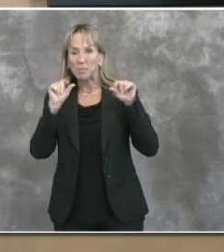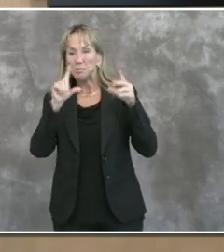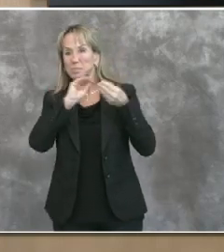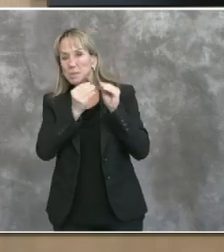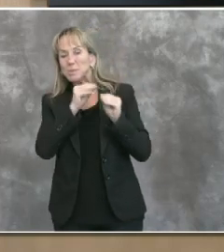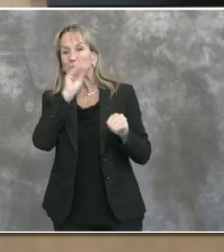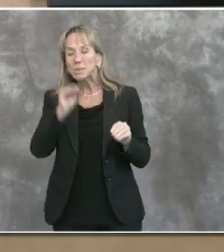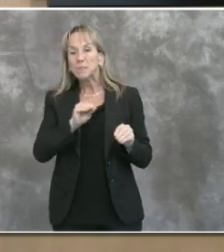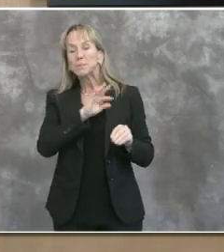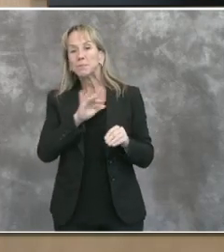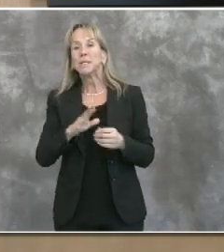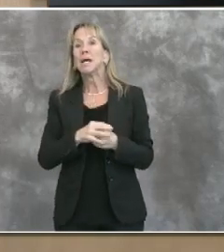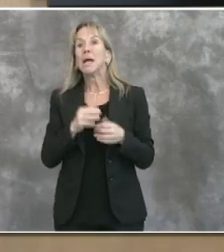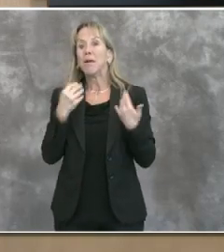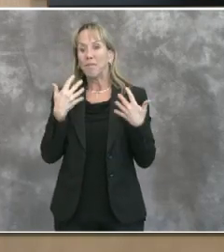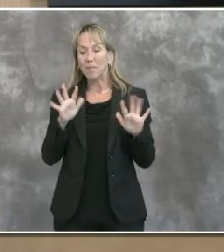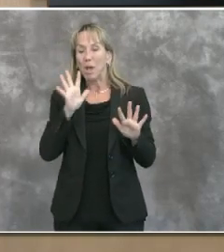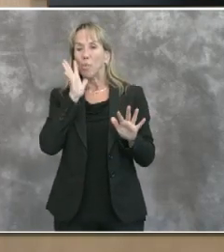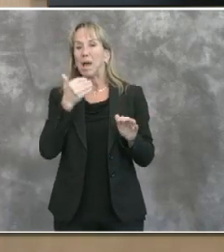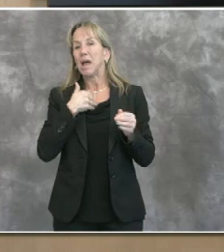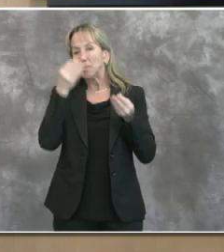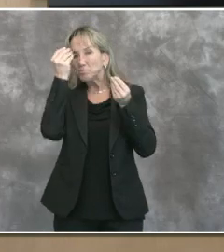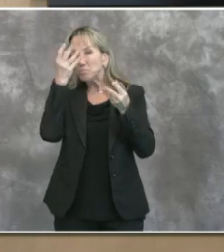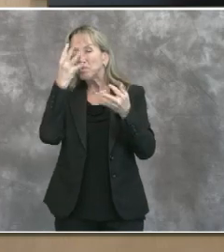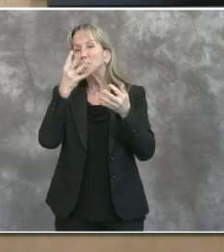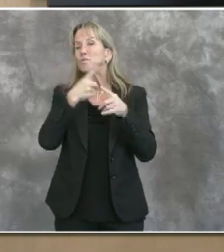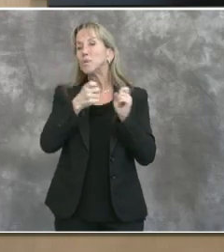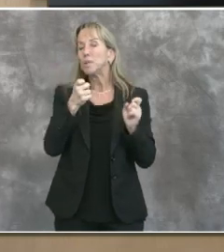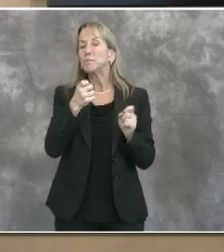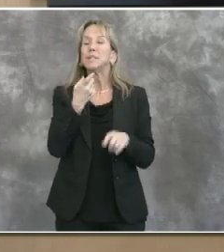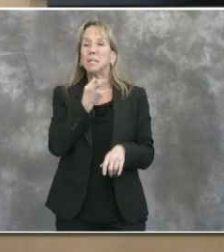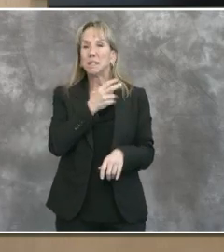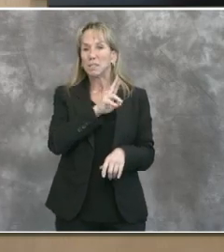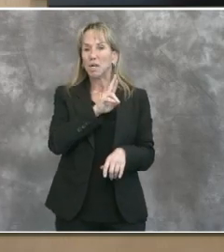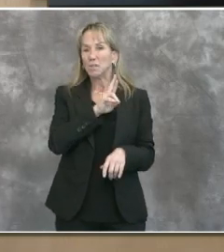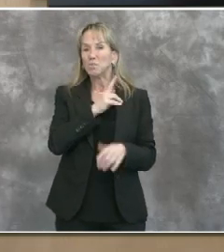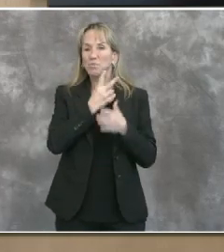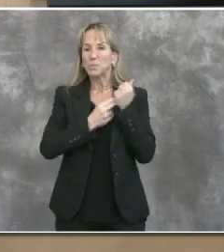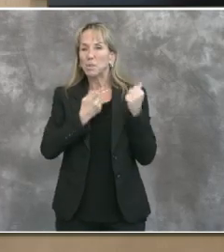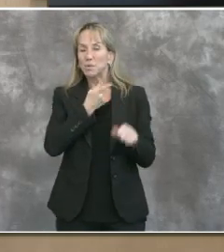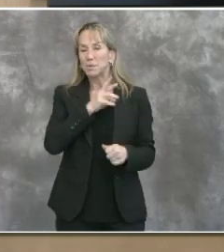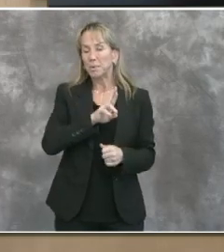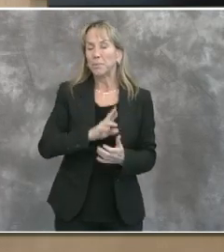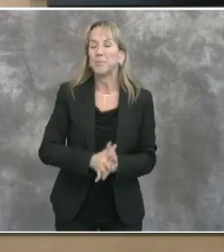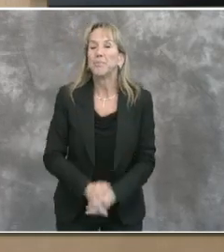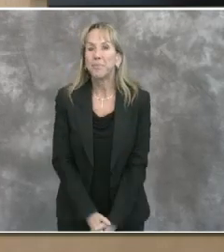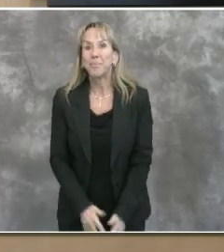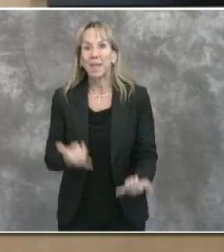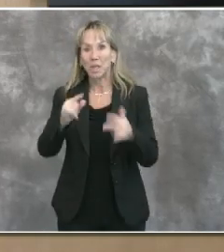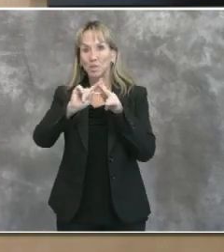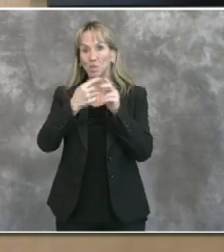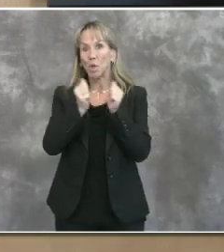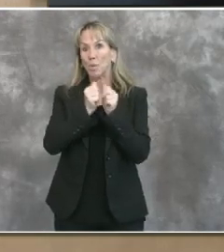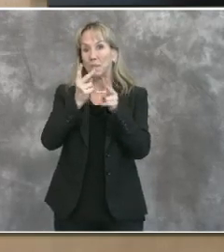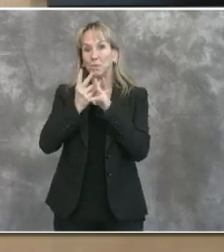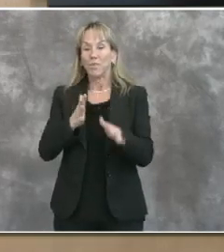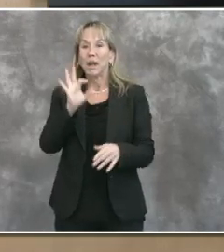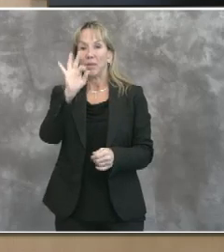both Dr. Eric McDonald and Dr. Wilma Wooten. With that, we'll go ahead and get started with Supervisor Fletcher.